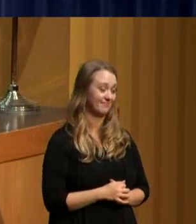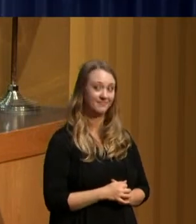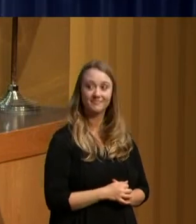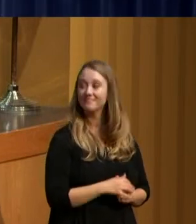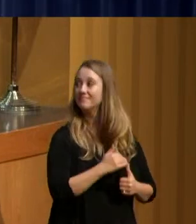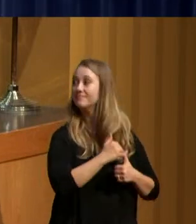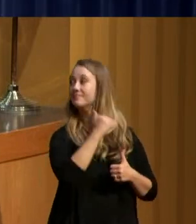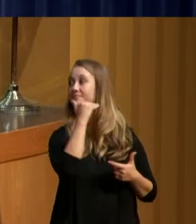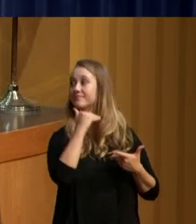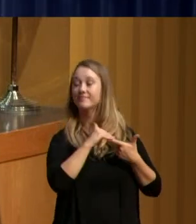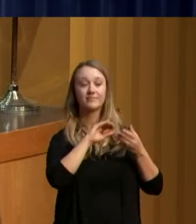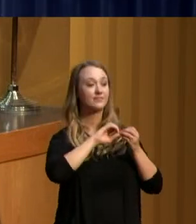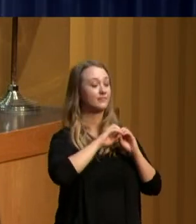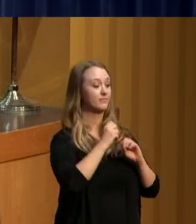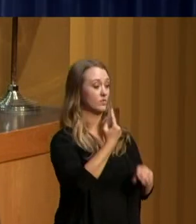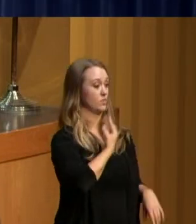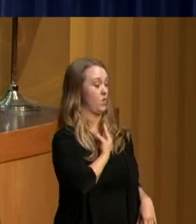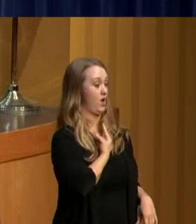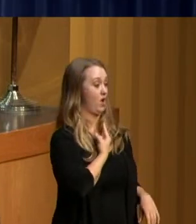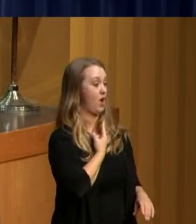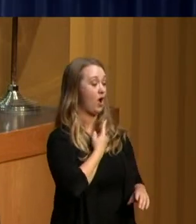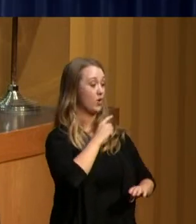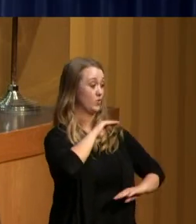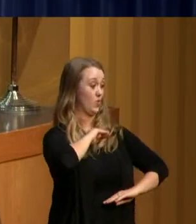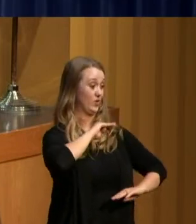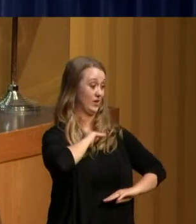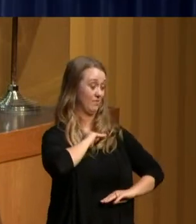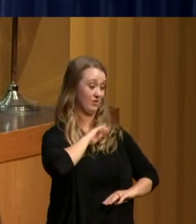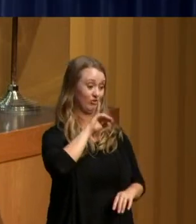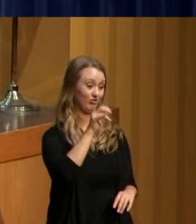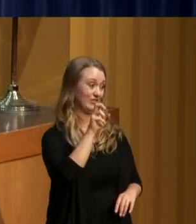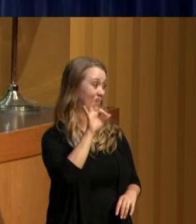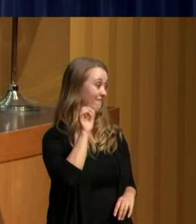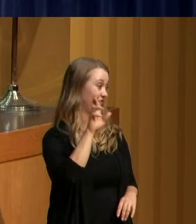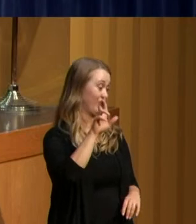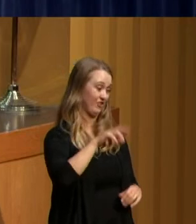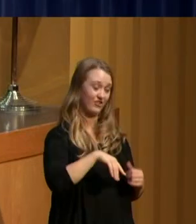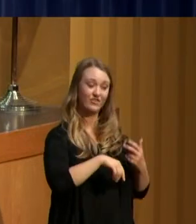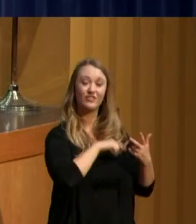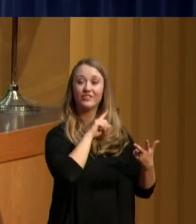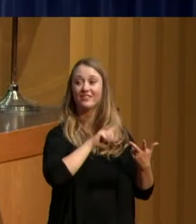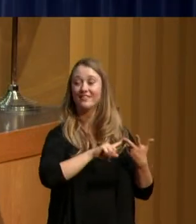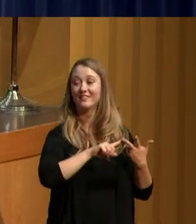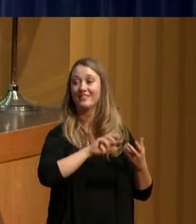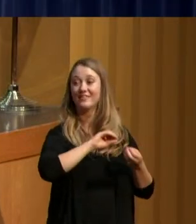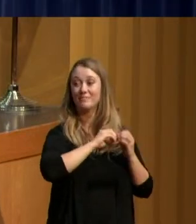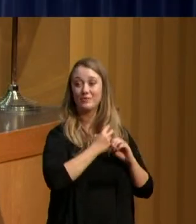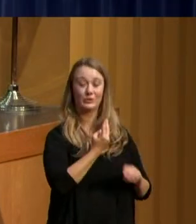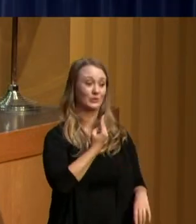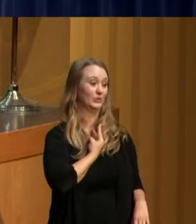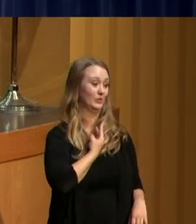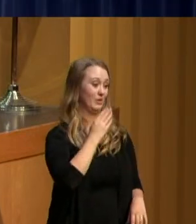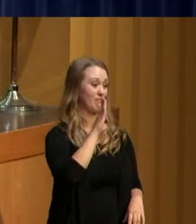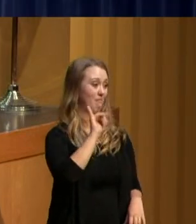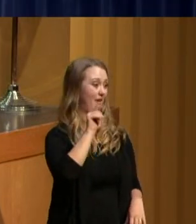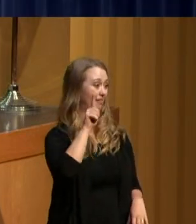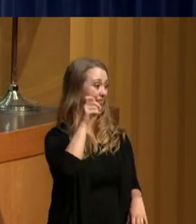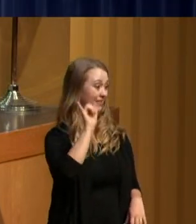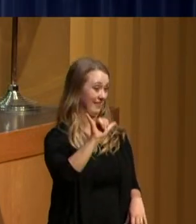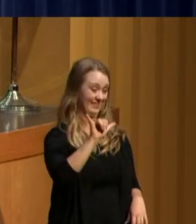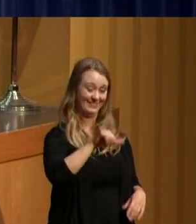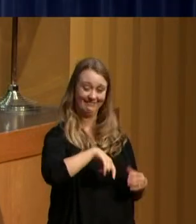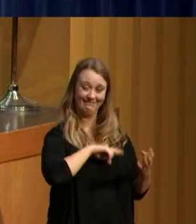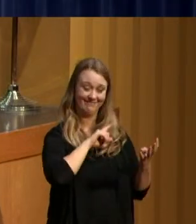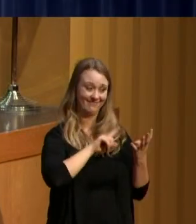Up next, number 1, goalkeeper Jennifer Alvilar. Forward number 2, Bailey Norris. Midfielder